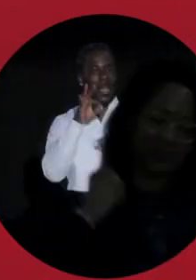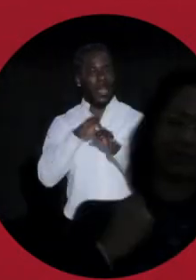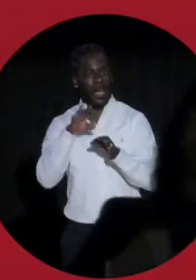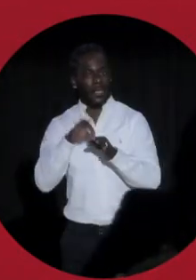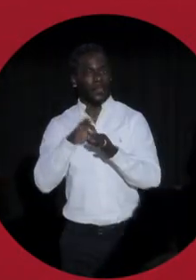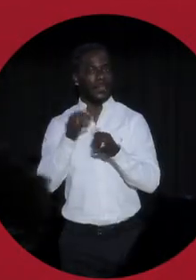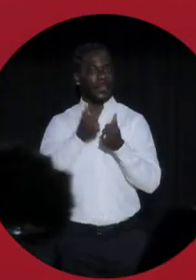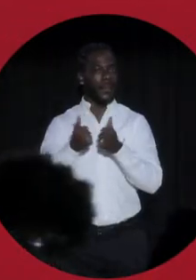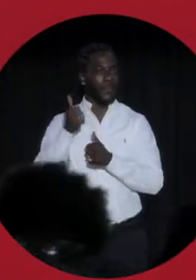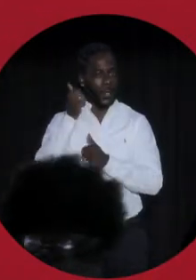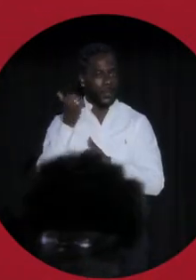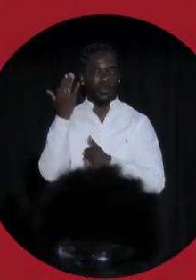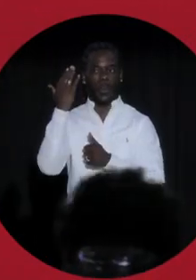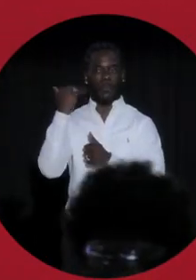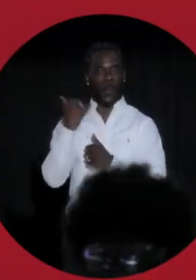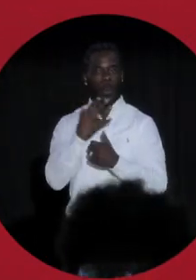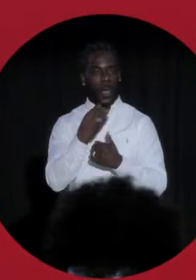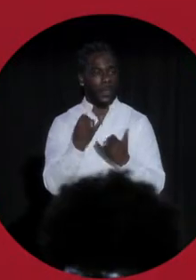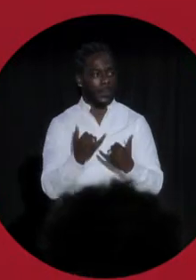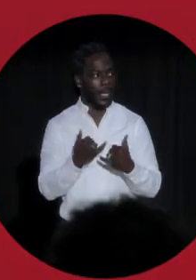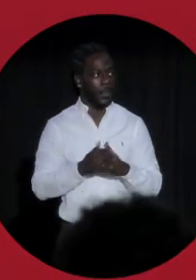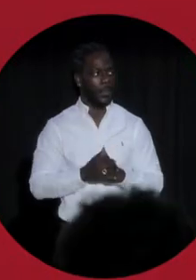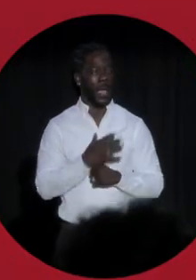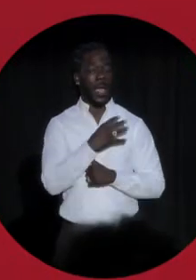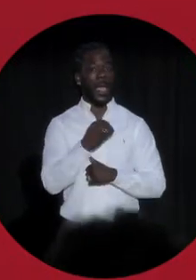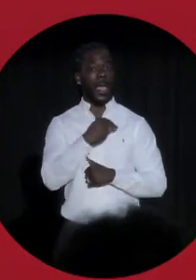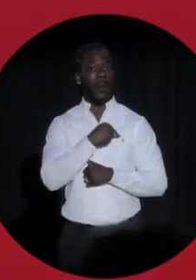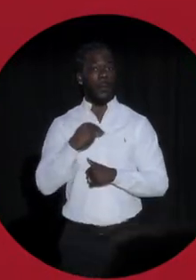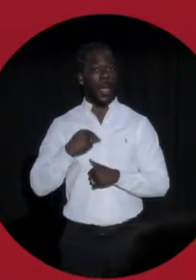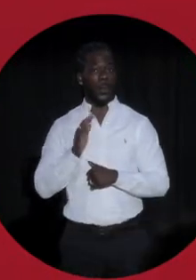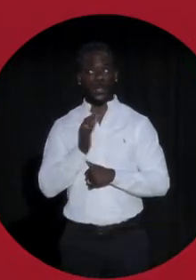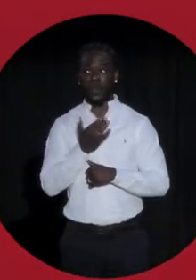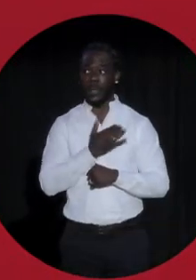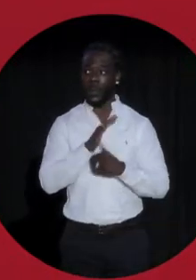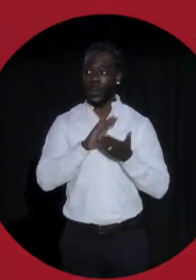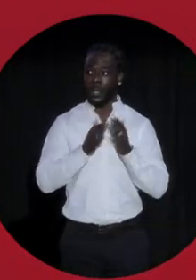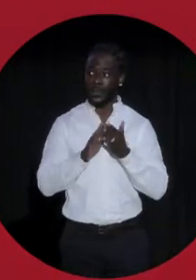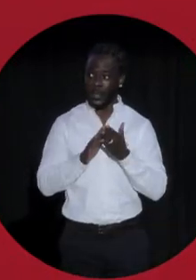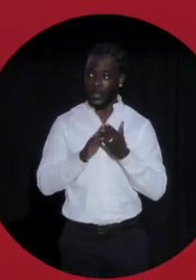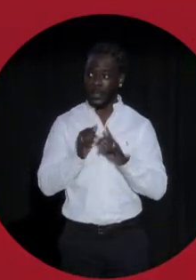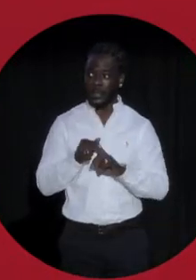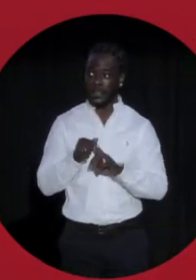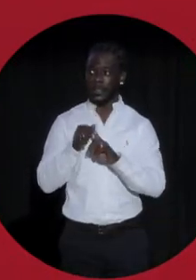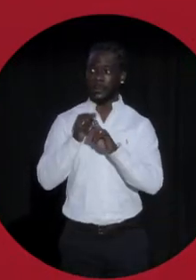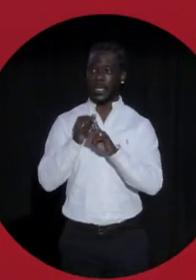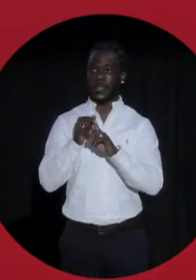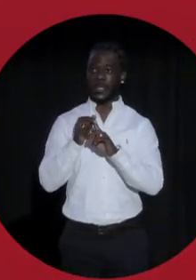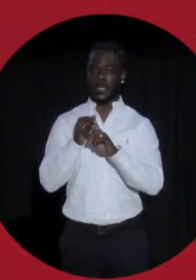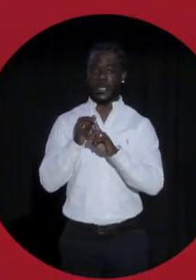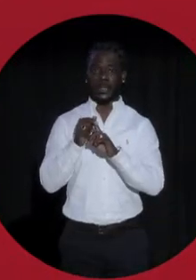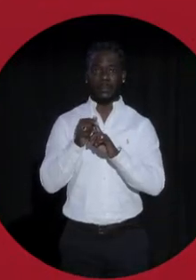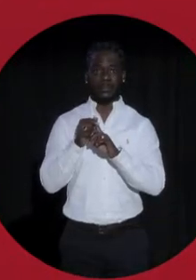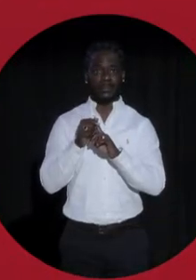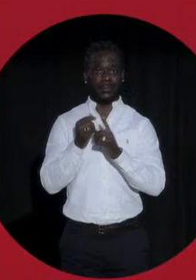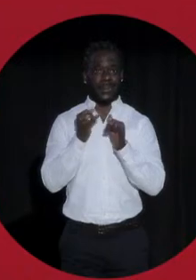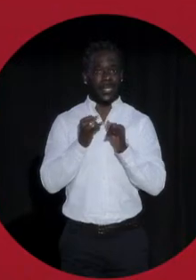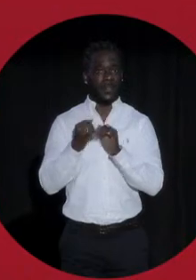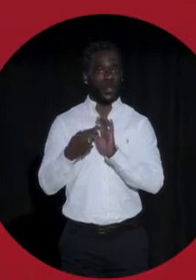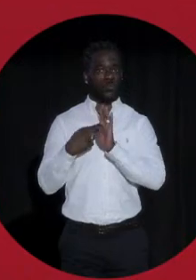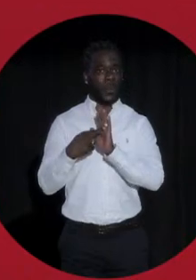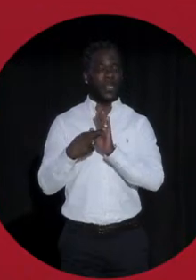past and present, and members of our community, and especially those who represent our